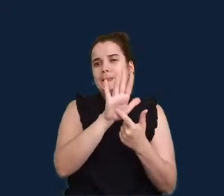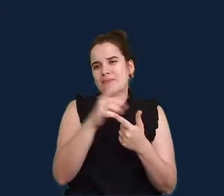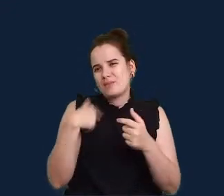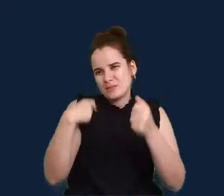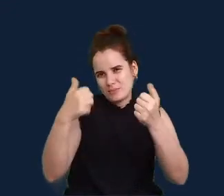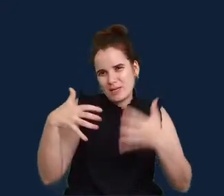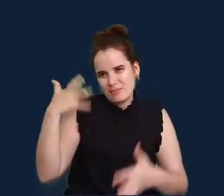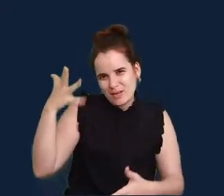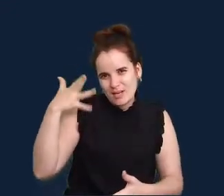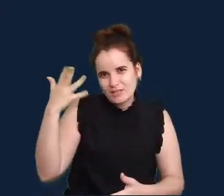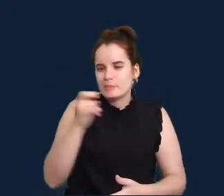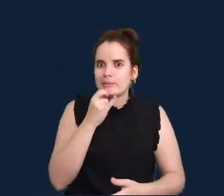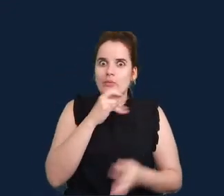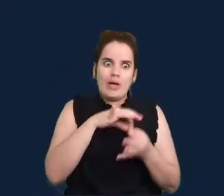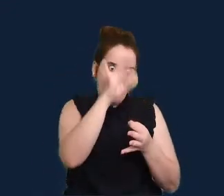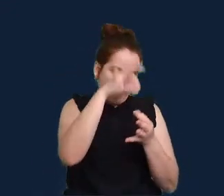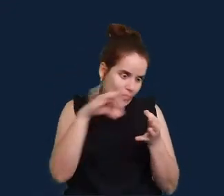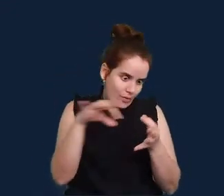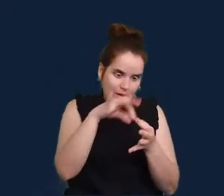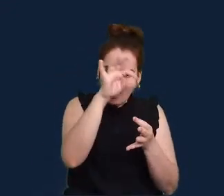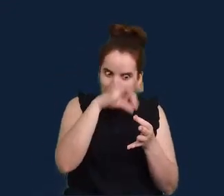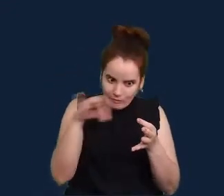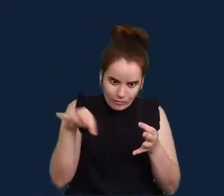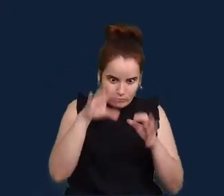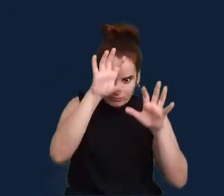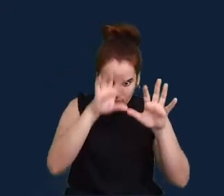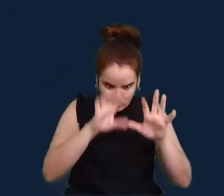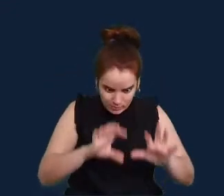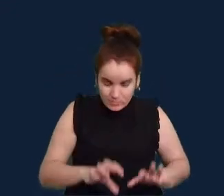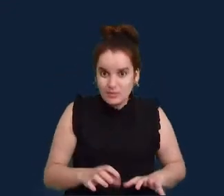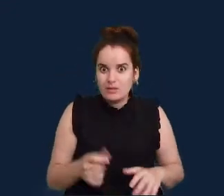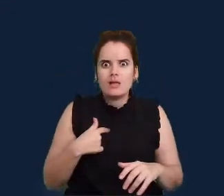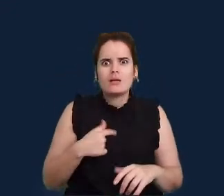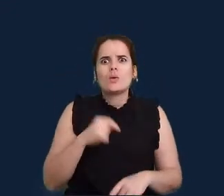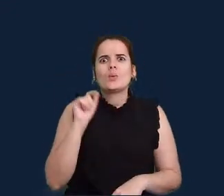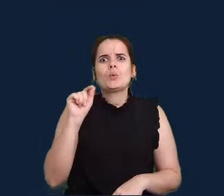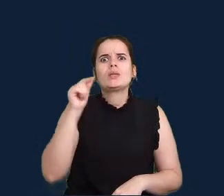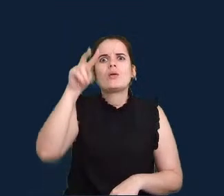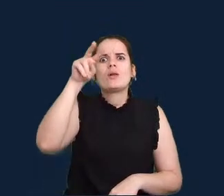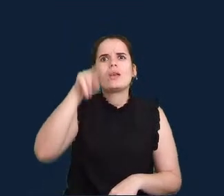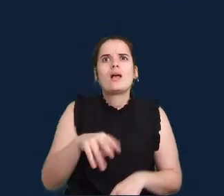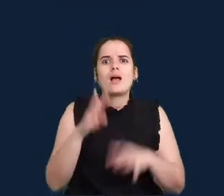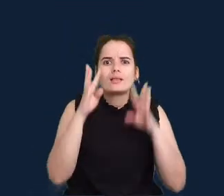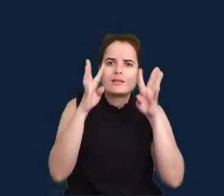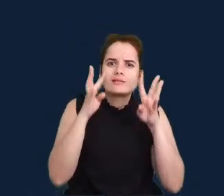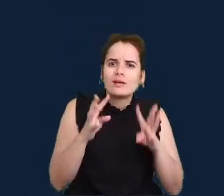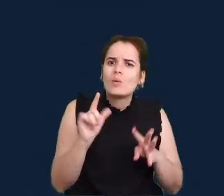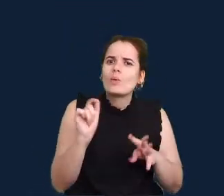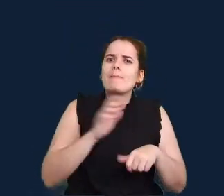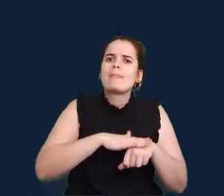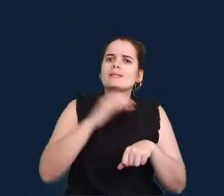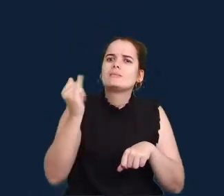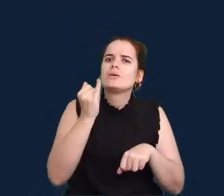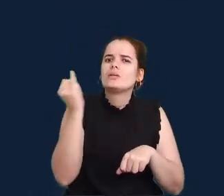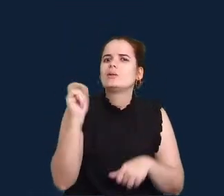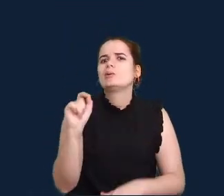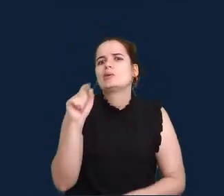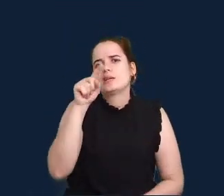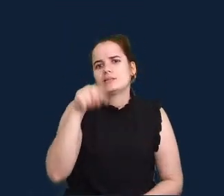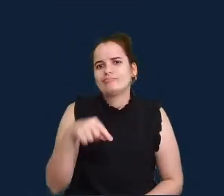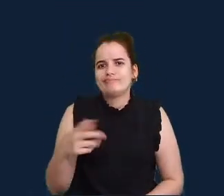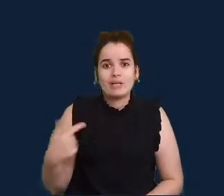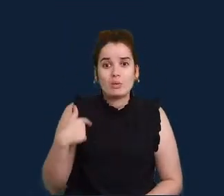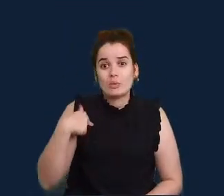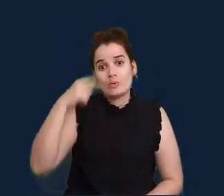and I don't really know, okay, what am I supposed to look at? Which one is the most important? So we did this thing where